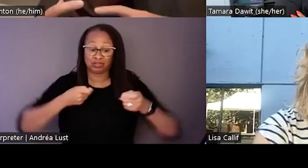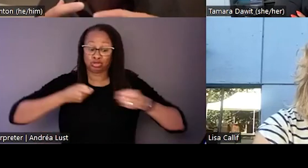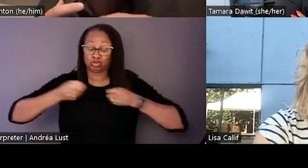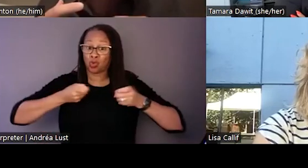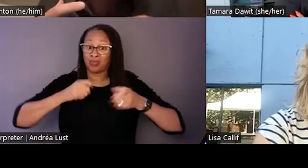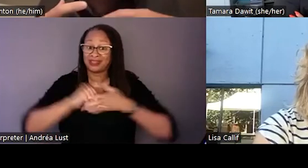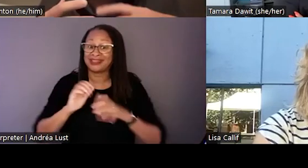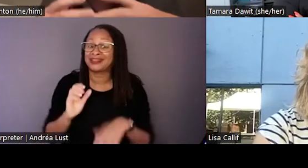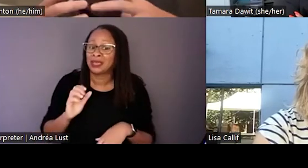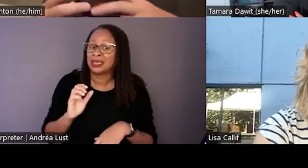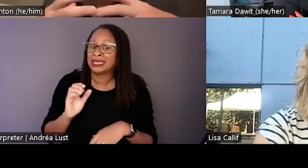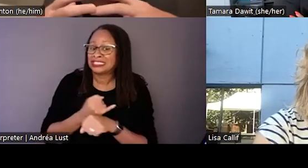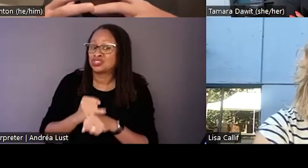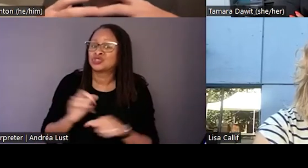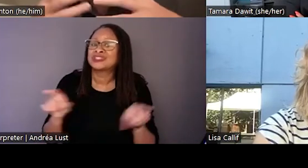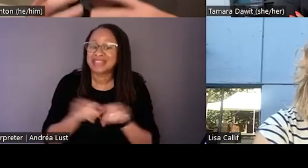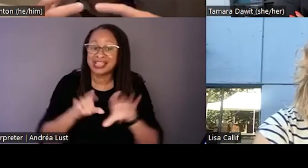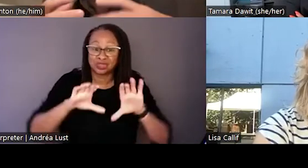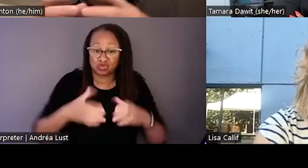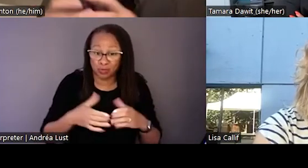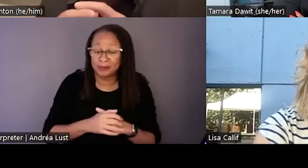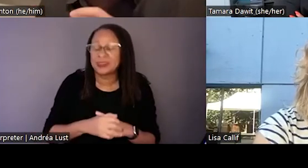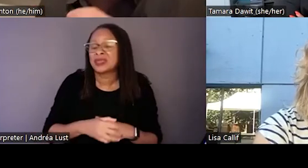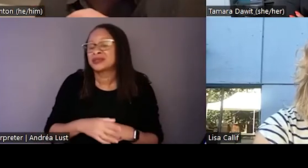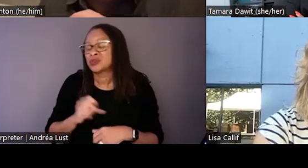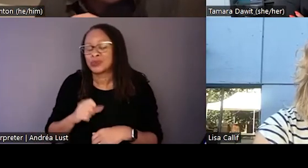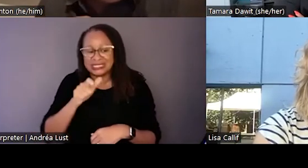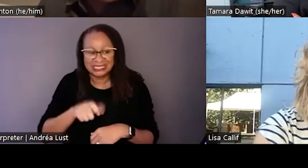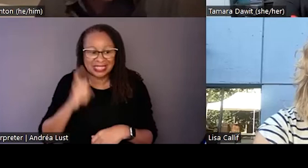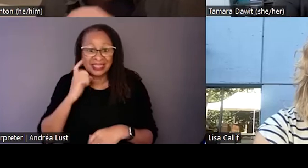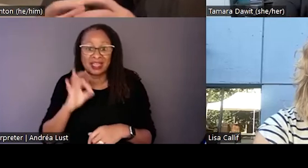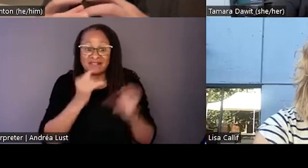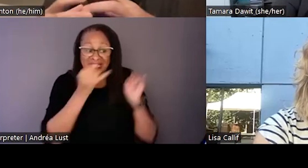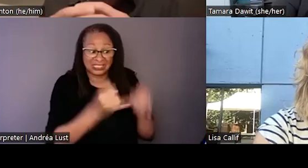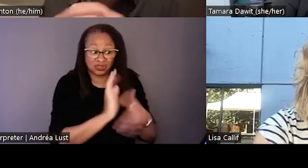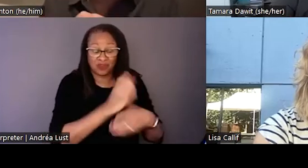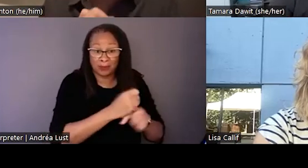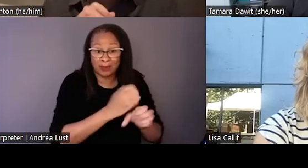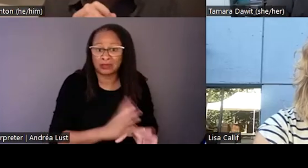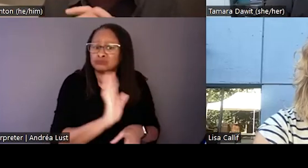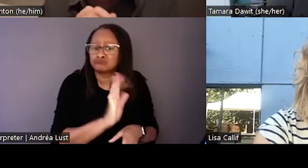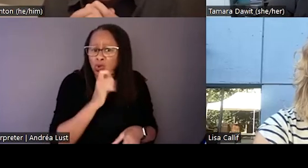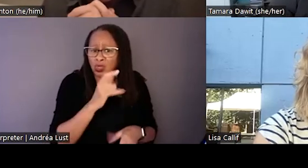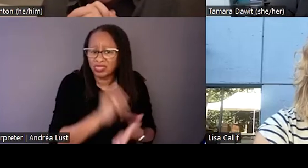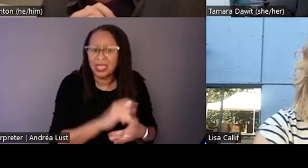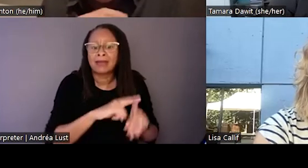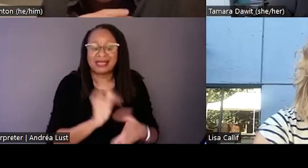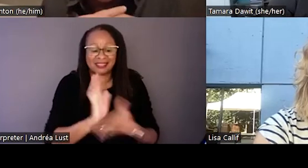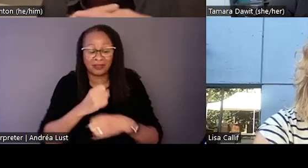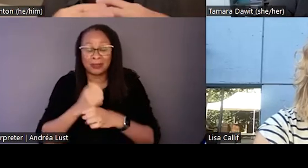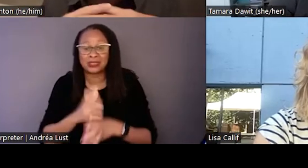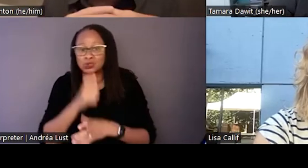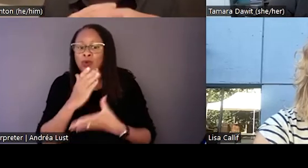is collectively. So we need to also, I think, not think of individual filmmakers, but think of filmmakers that are part